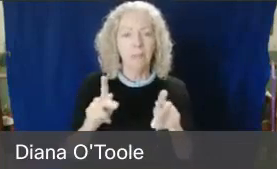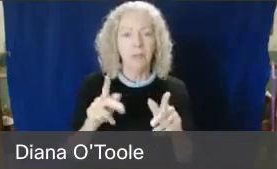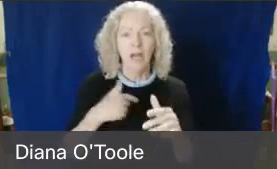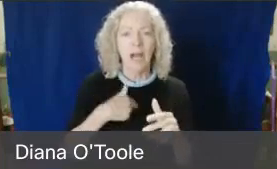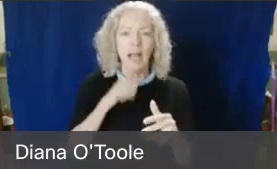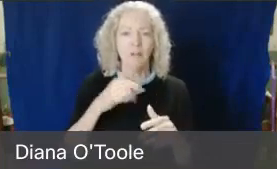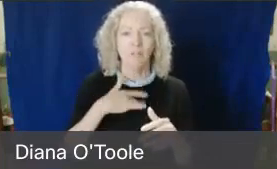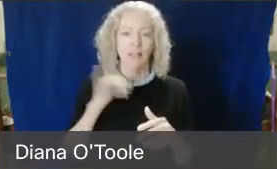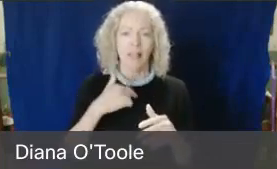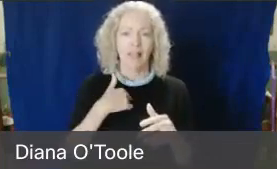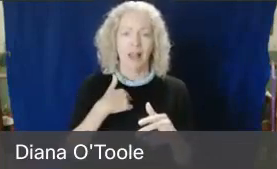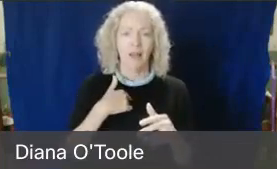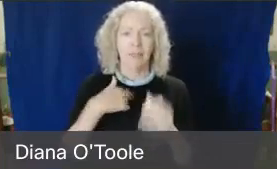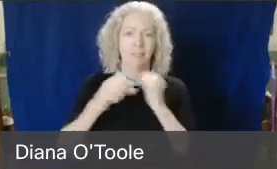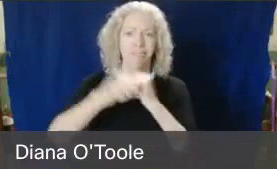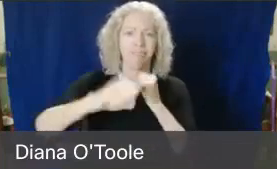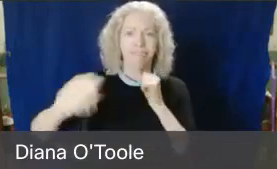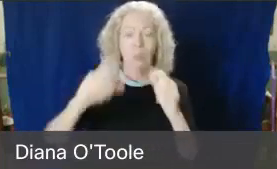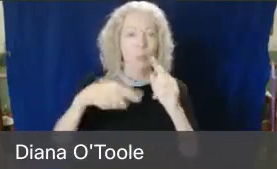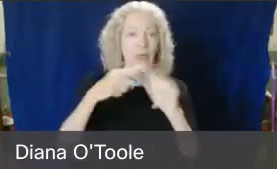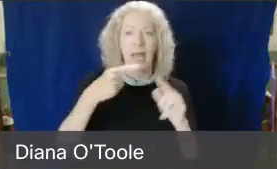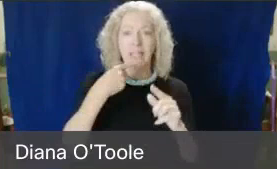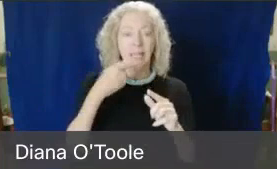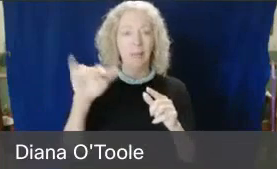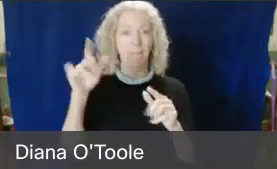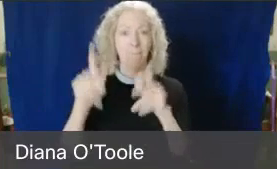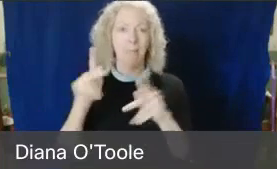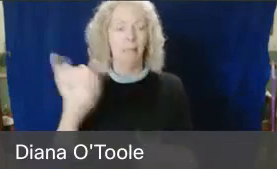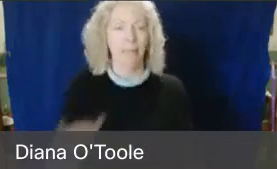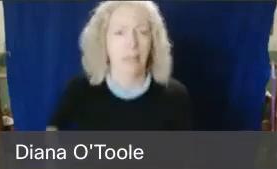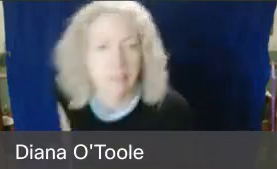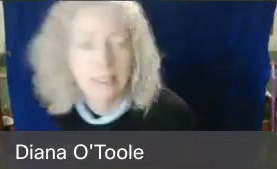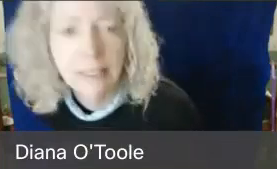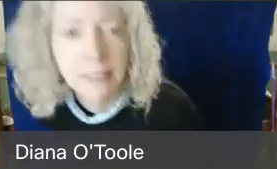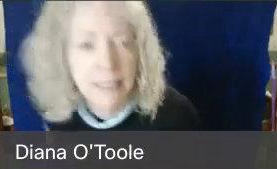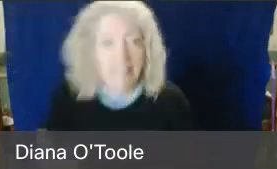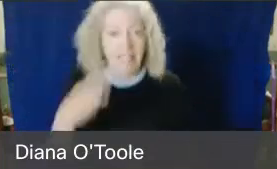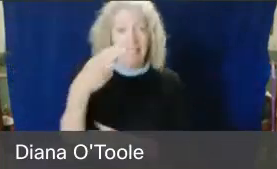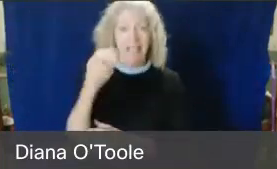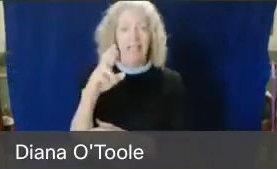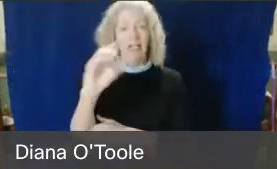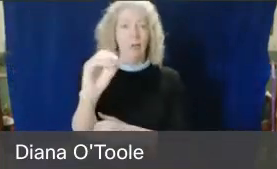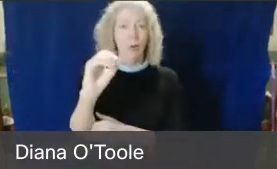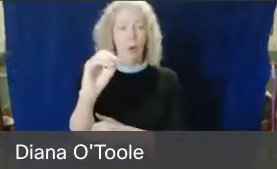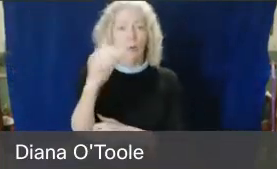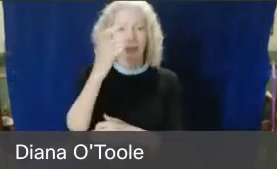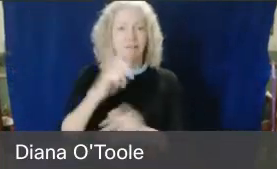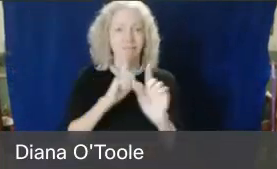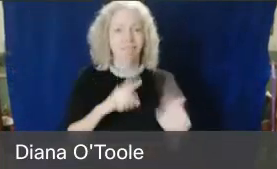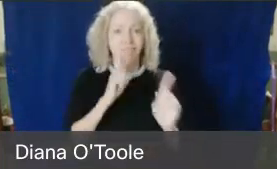to say, have made heroic efforts in terms of responding to the challenges and making sure that we took care of